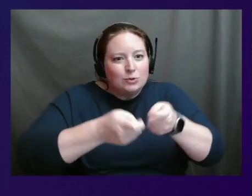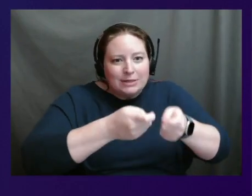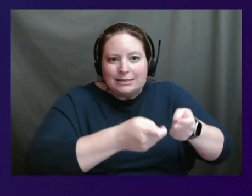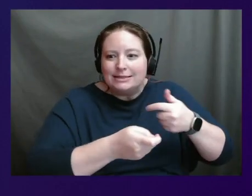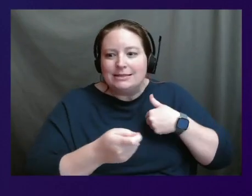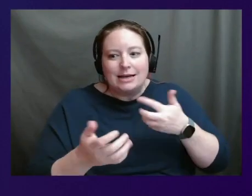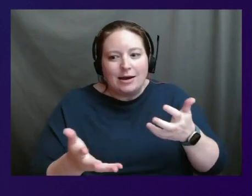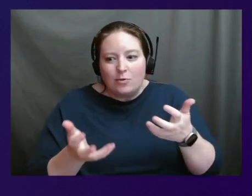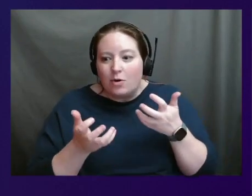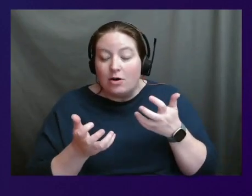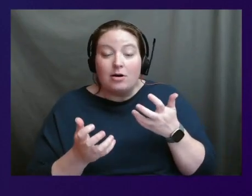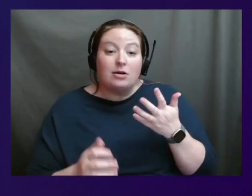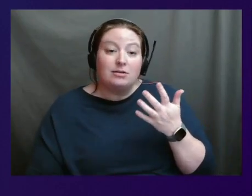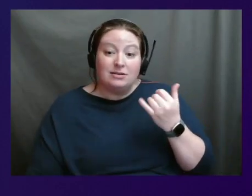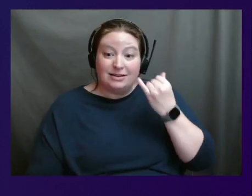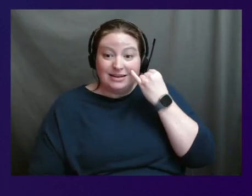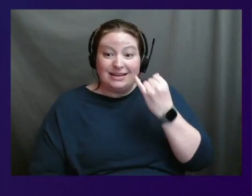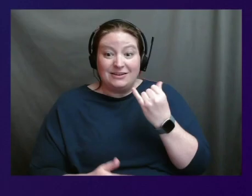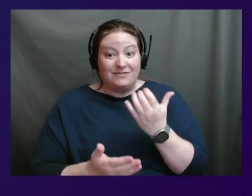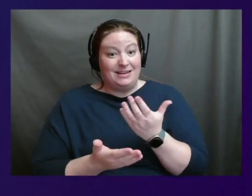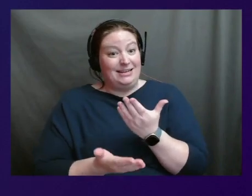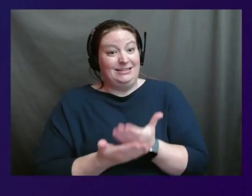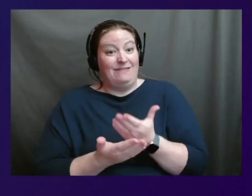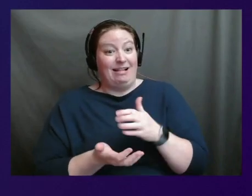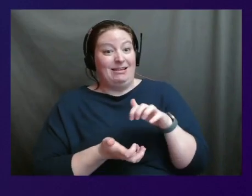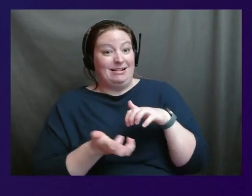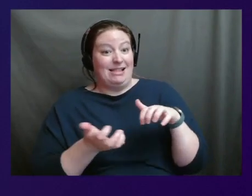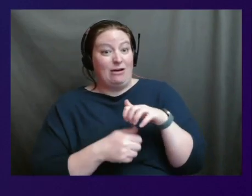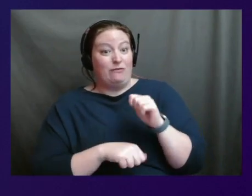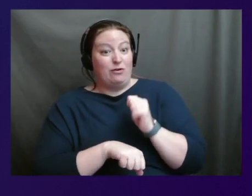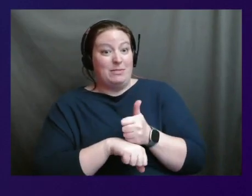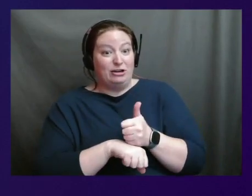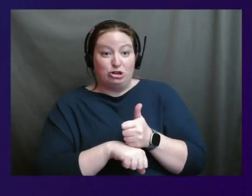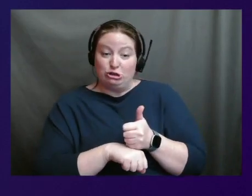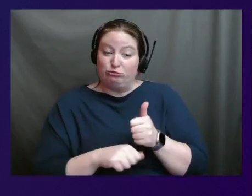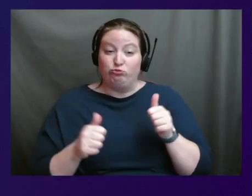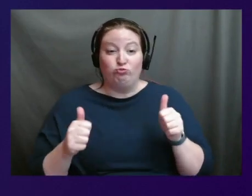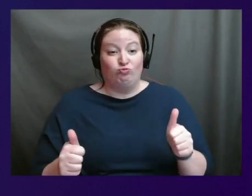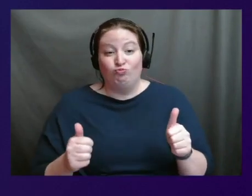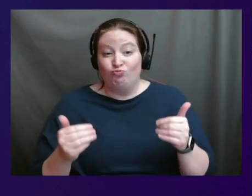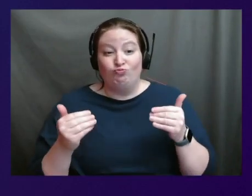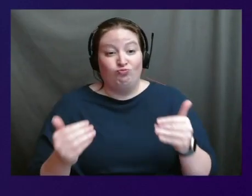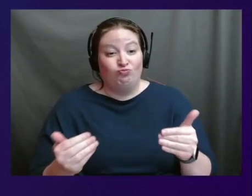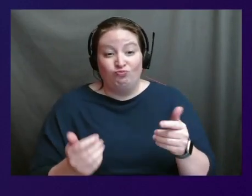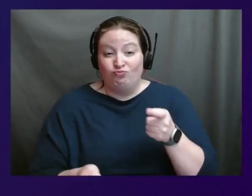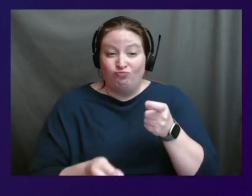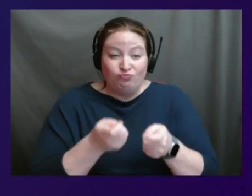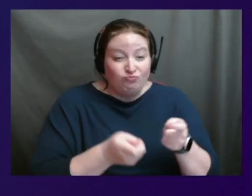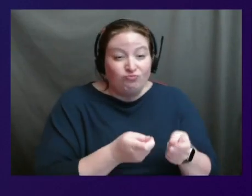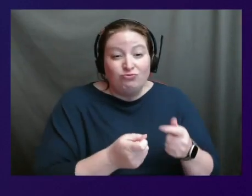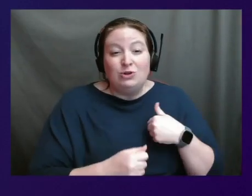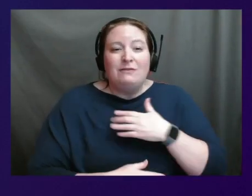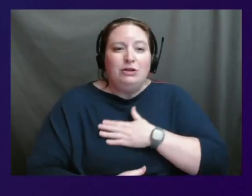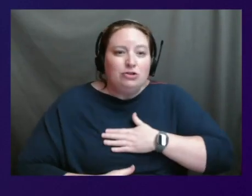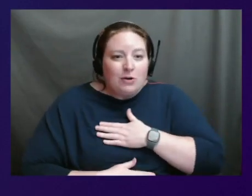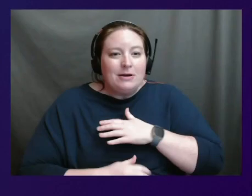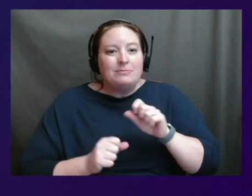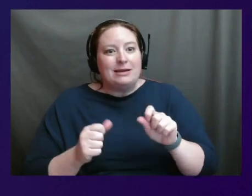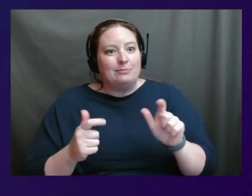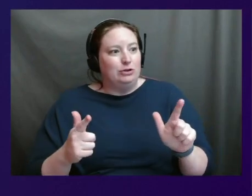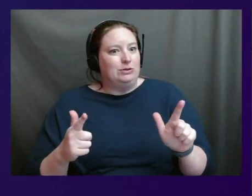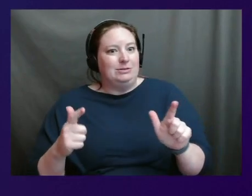long as it is valid cloud formation, it's fair game. So I've really enjoyed it being able to speed up